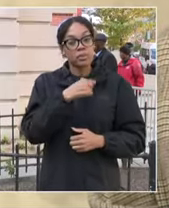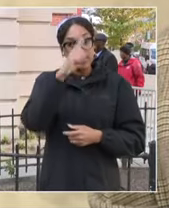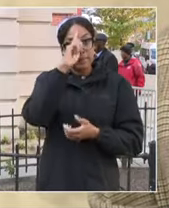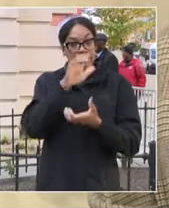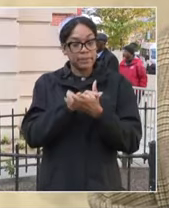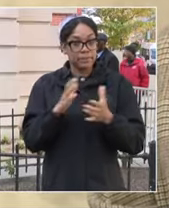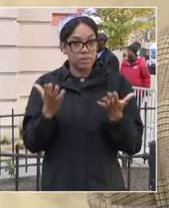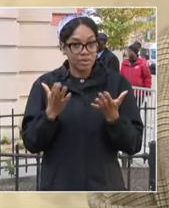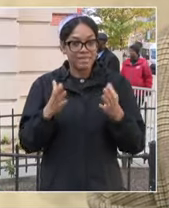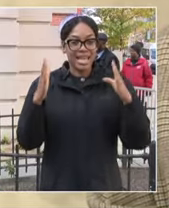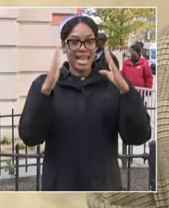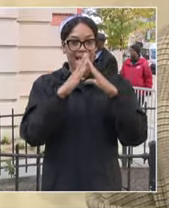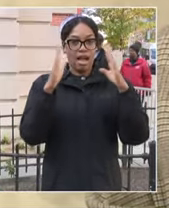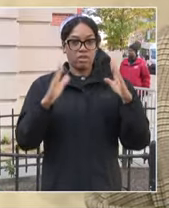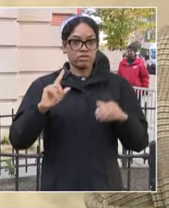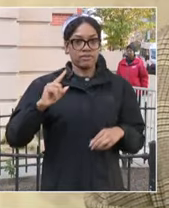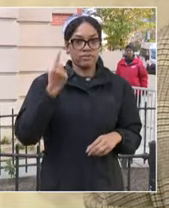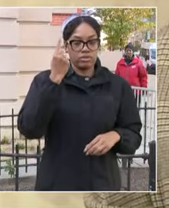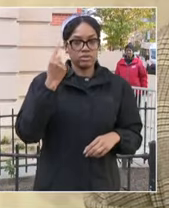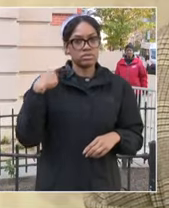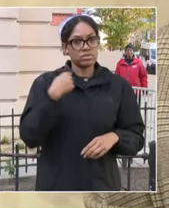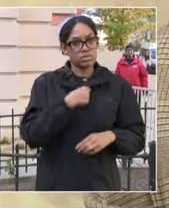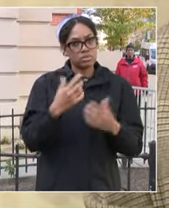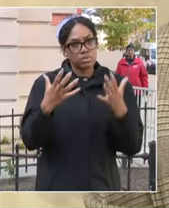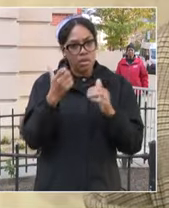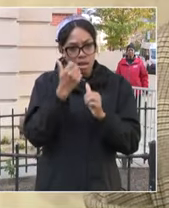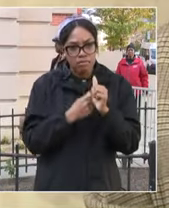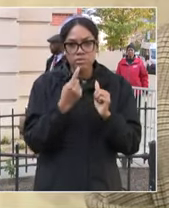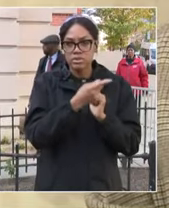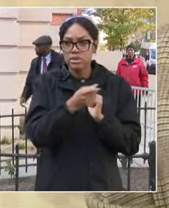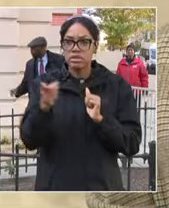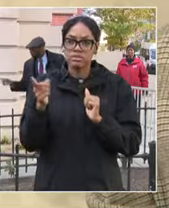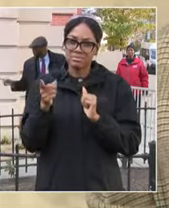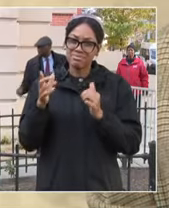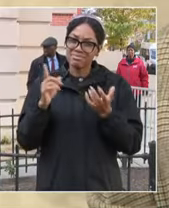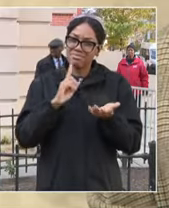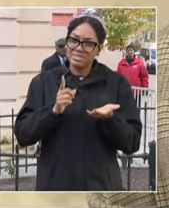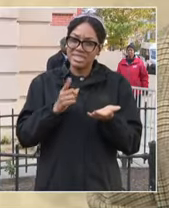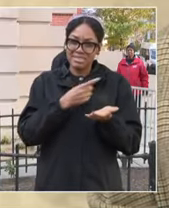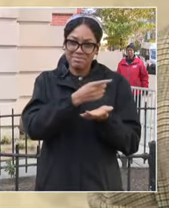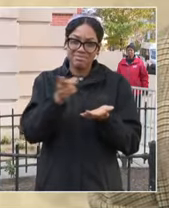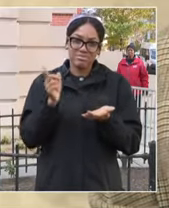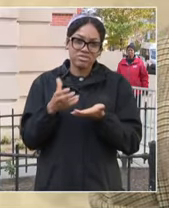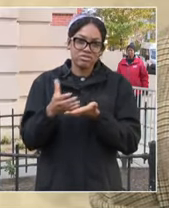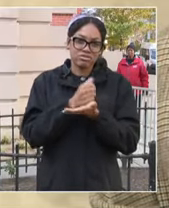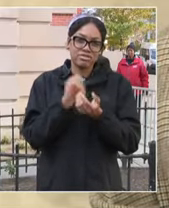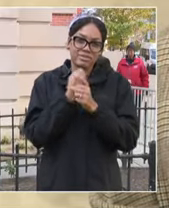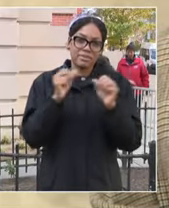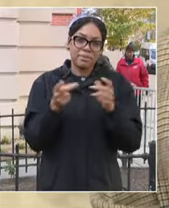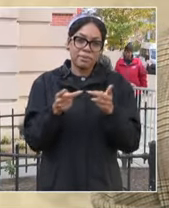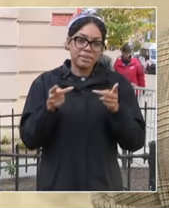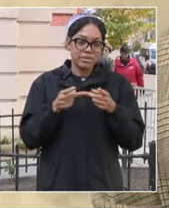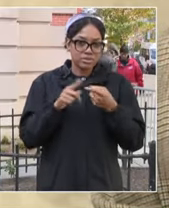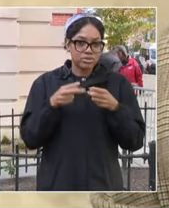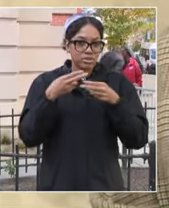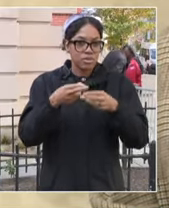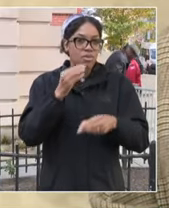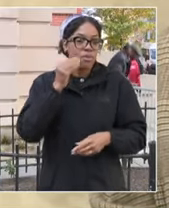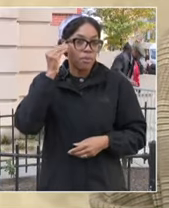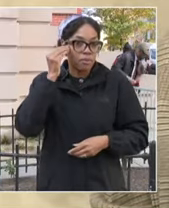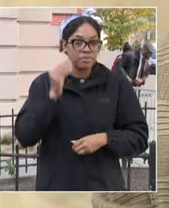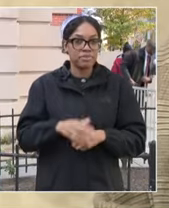that every person deserves a safe place to call home, and that stability is the foundation for every single other thing that's